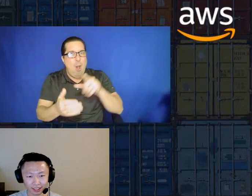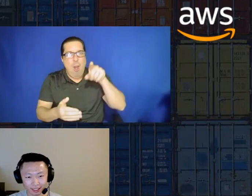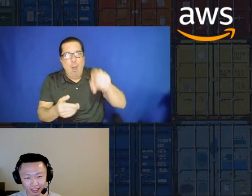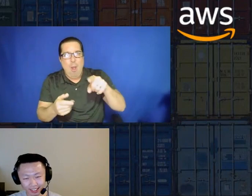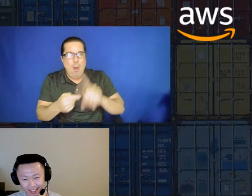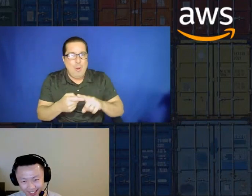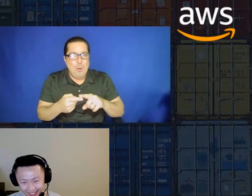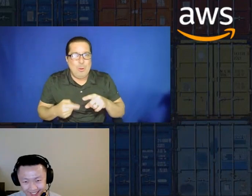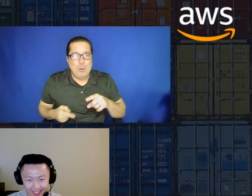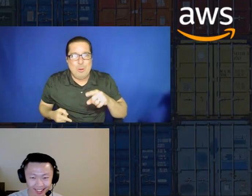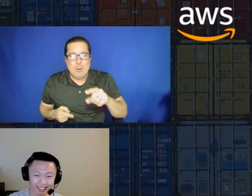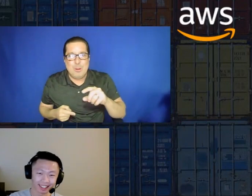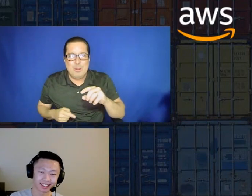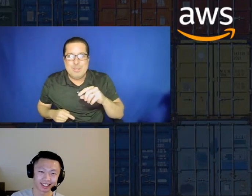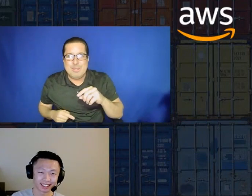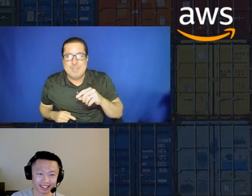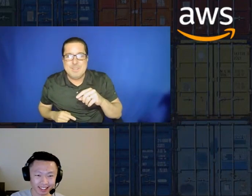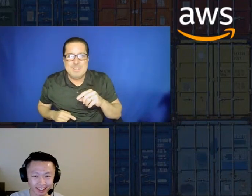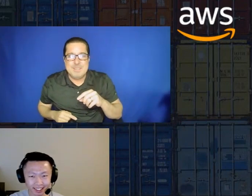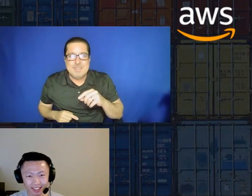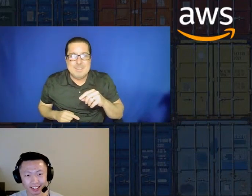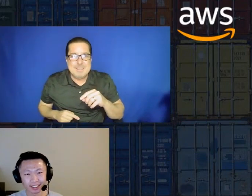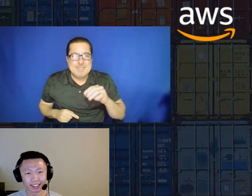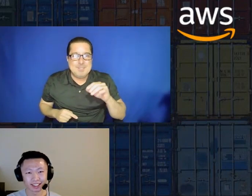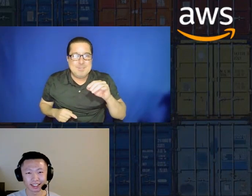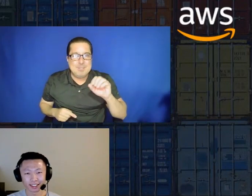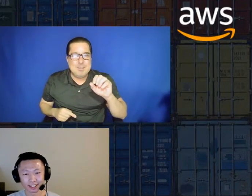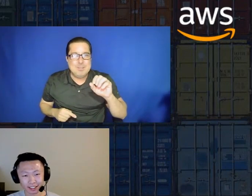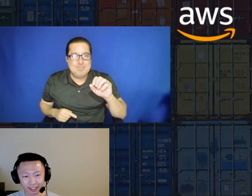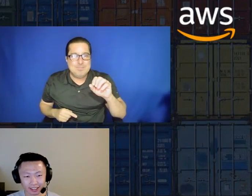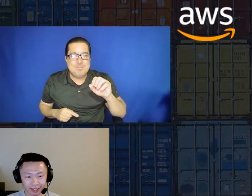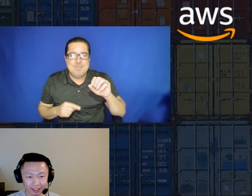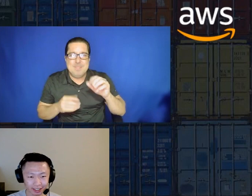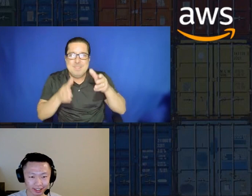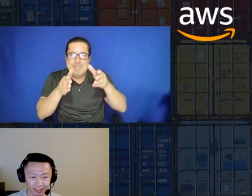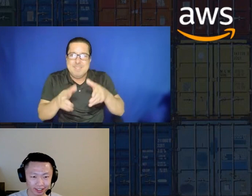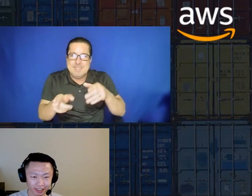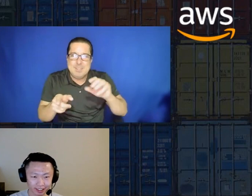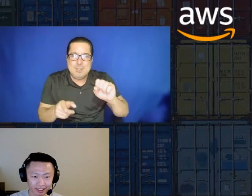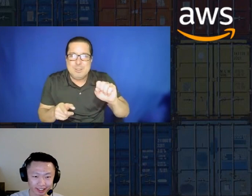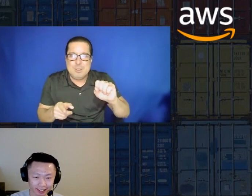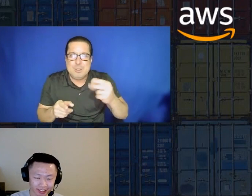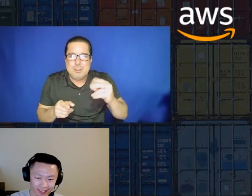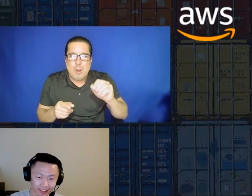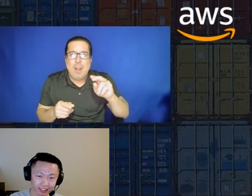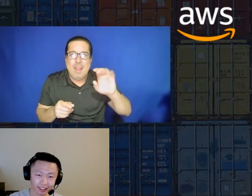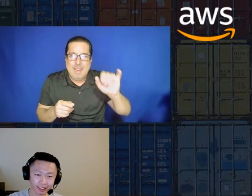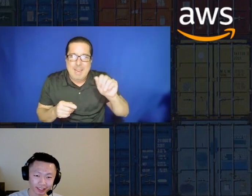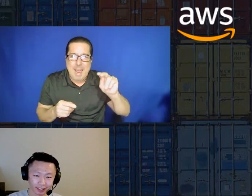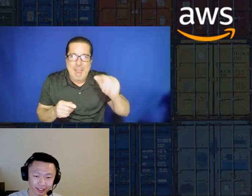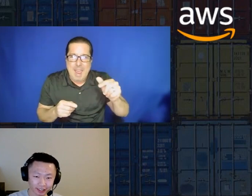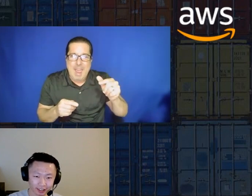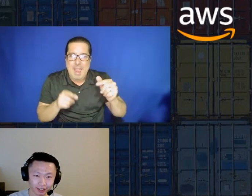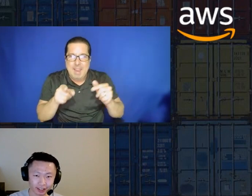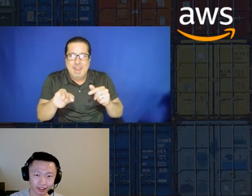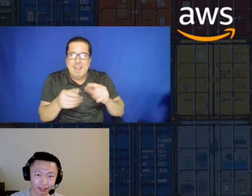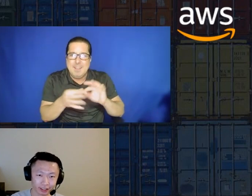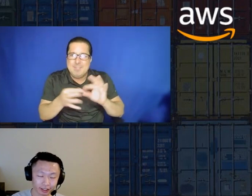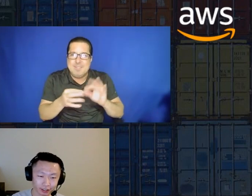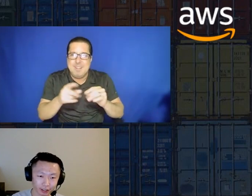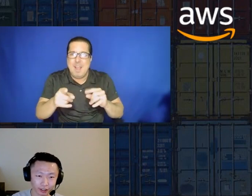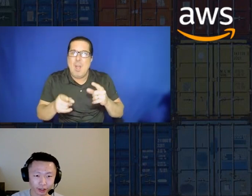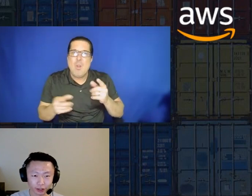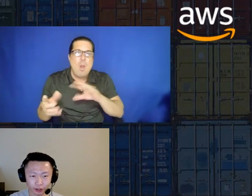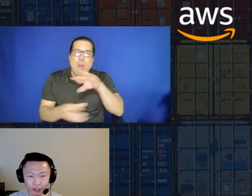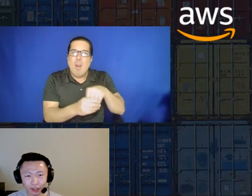Yang, can you take a second to introduce yourself? Tell us a little bit about what you do and what brought you to EKS Anywhere as a